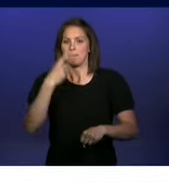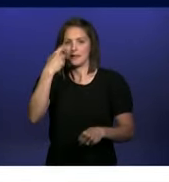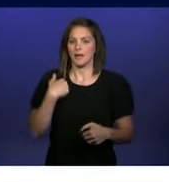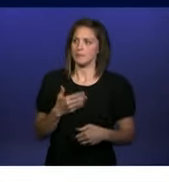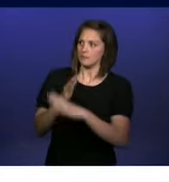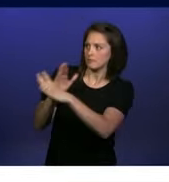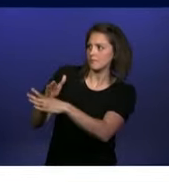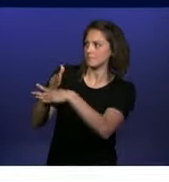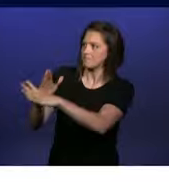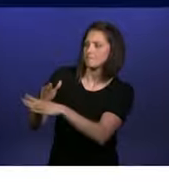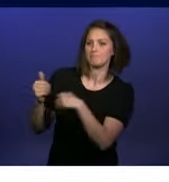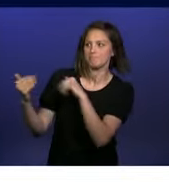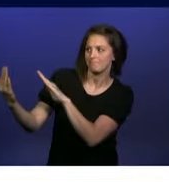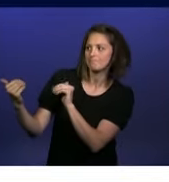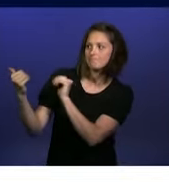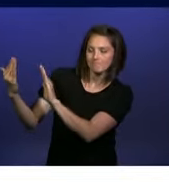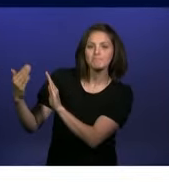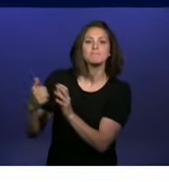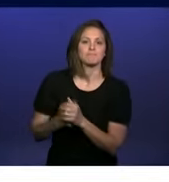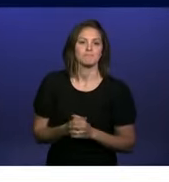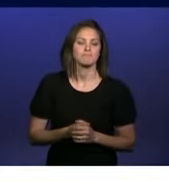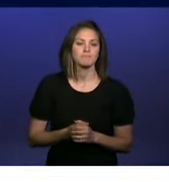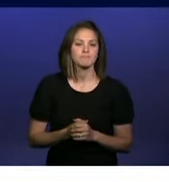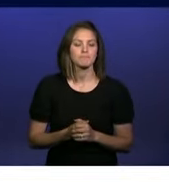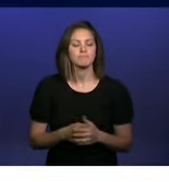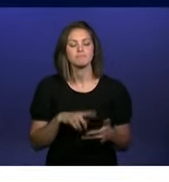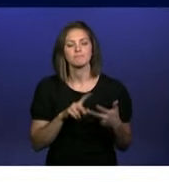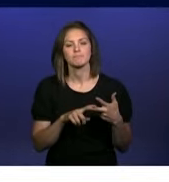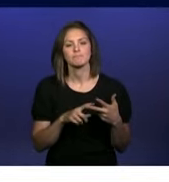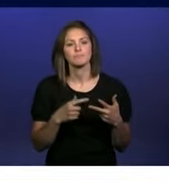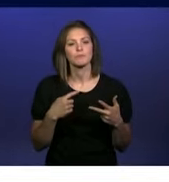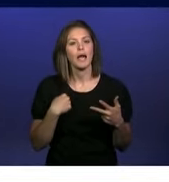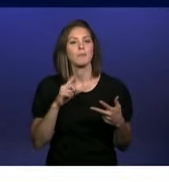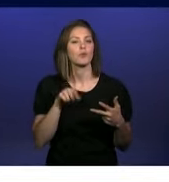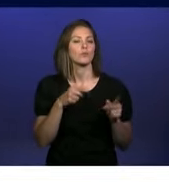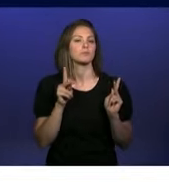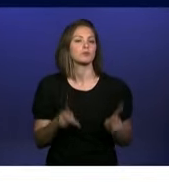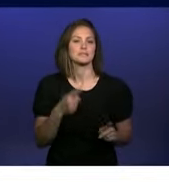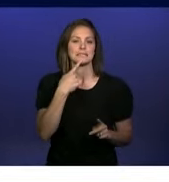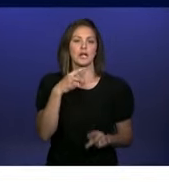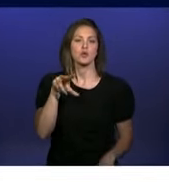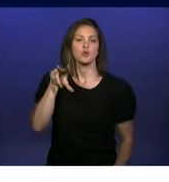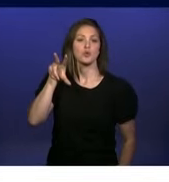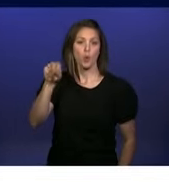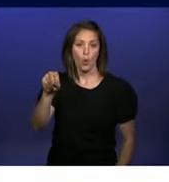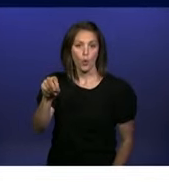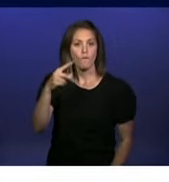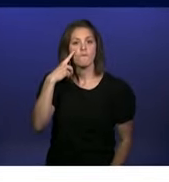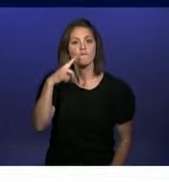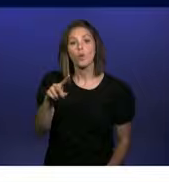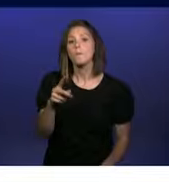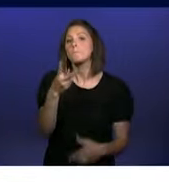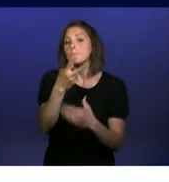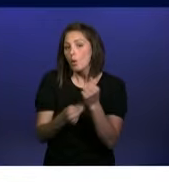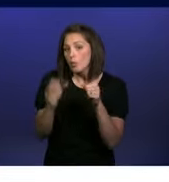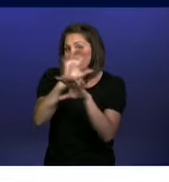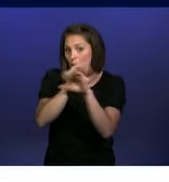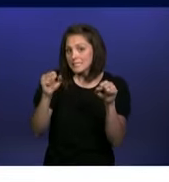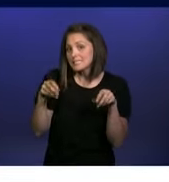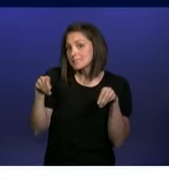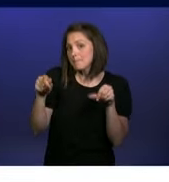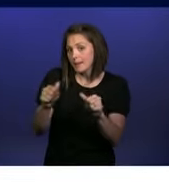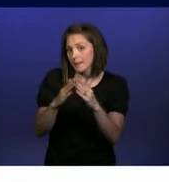to subjugate the United States to them. Three, I'm the only person that has said no to both presidents' spending plans when they